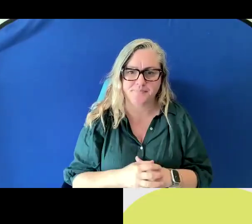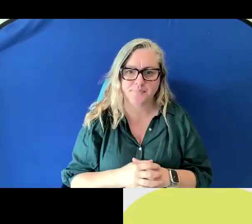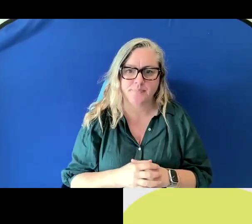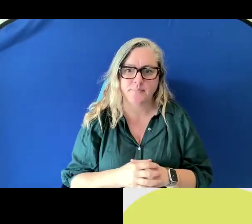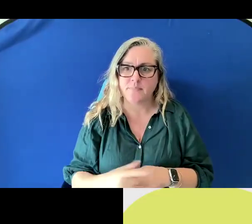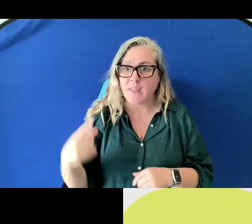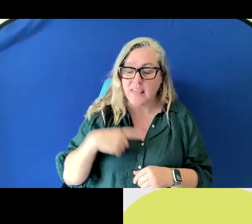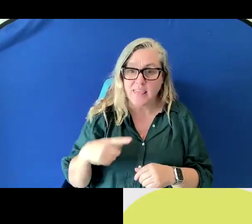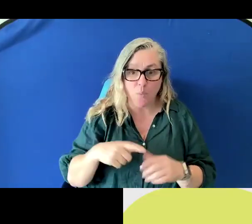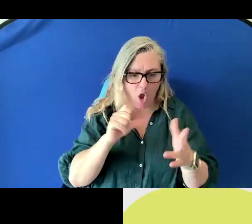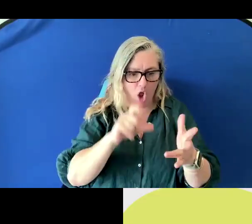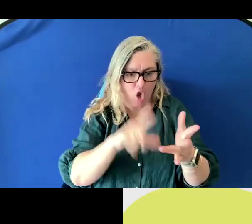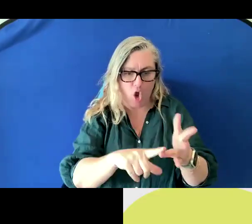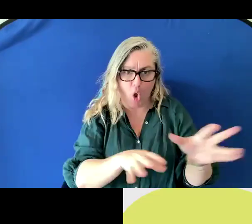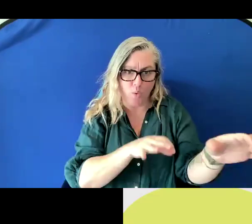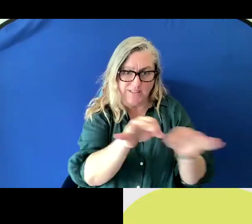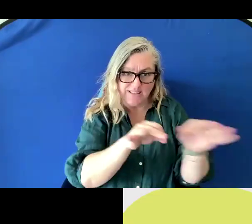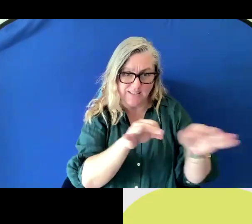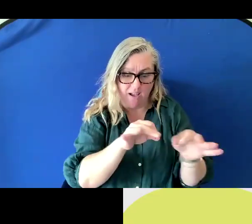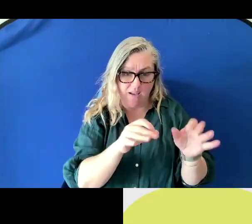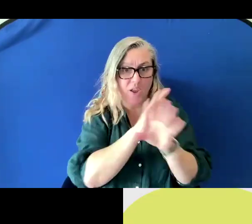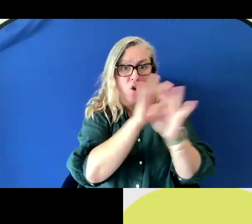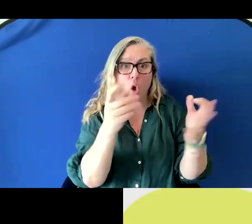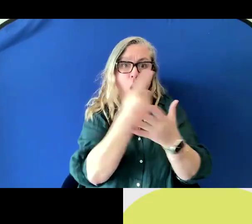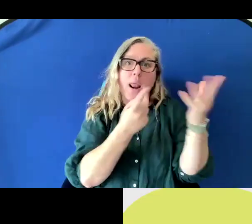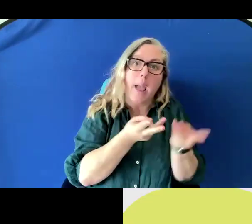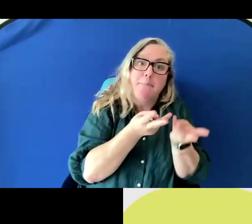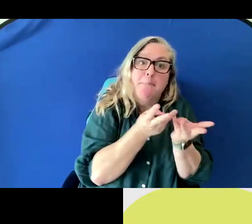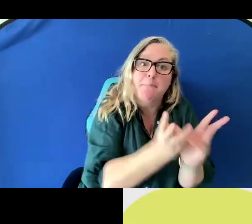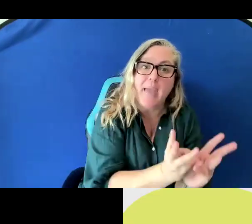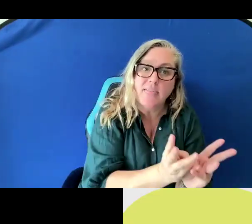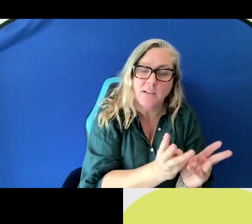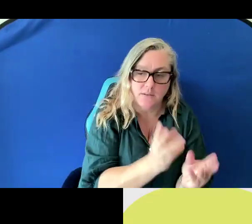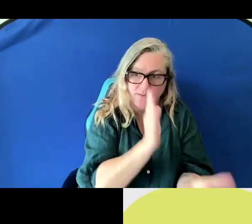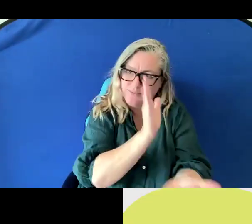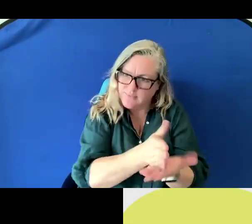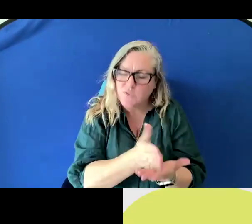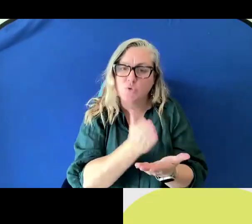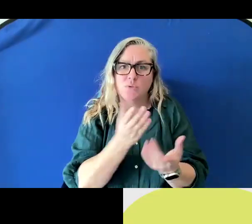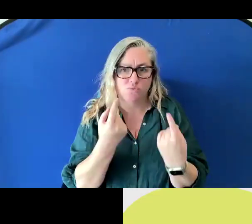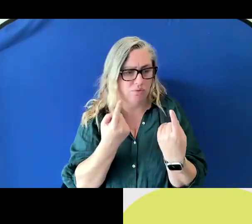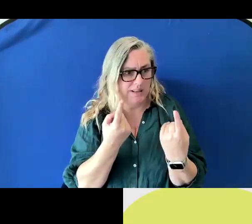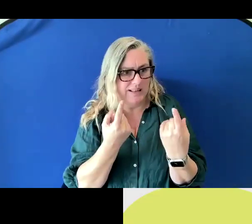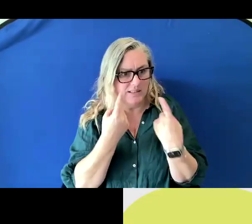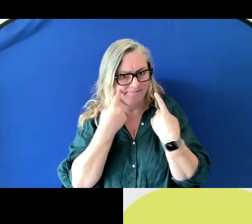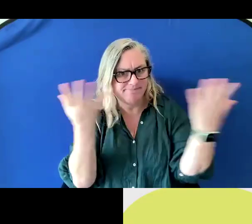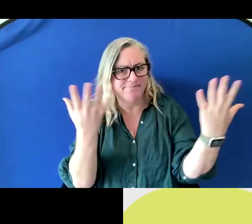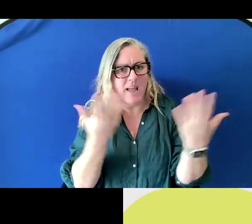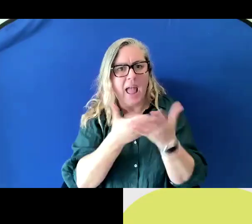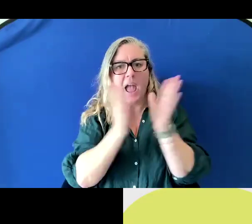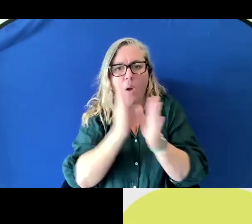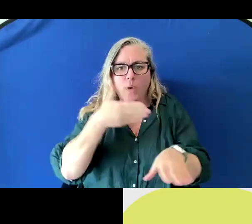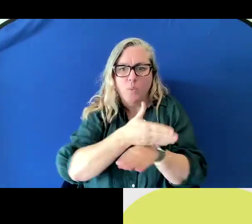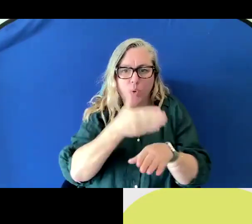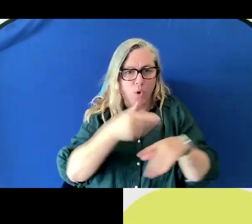That's why co-design is not just a project method for us. It's a principle that guides how we work at CYDA. It's how we